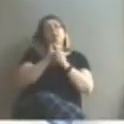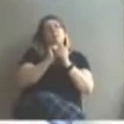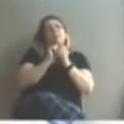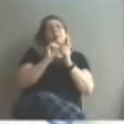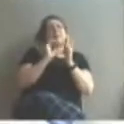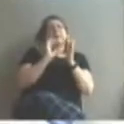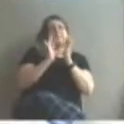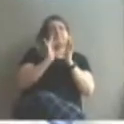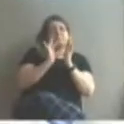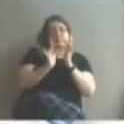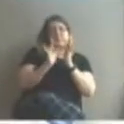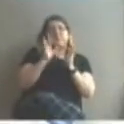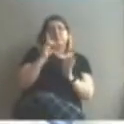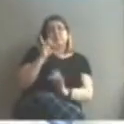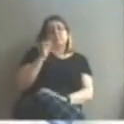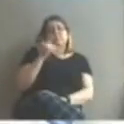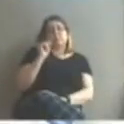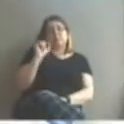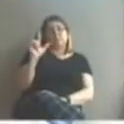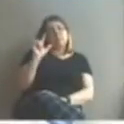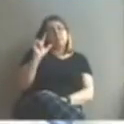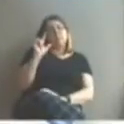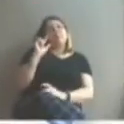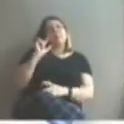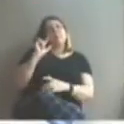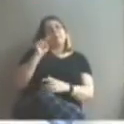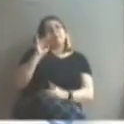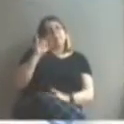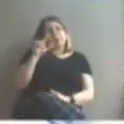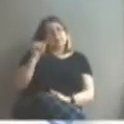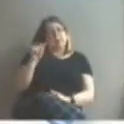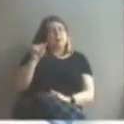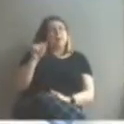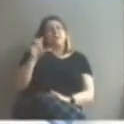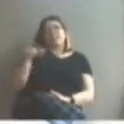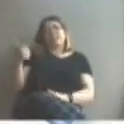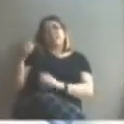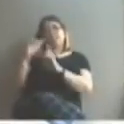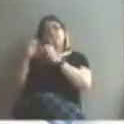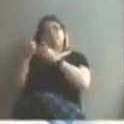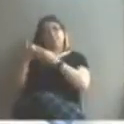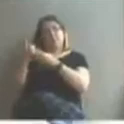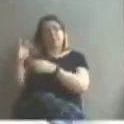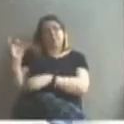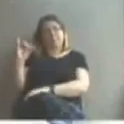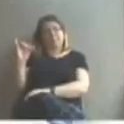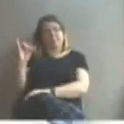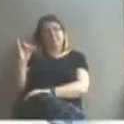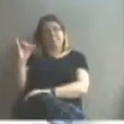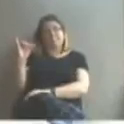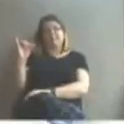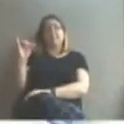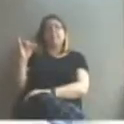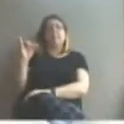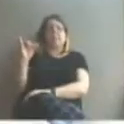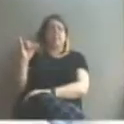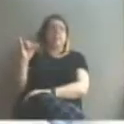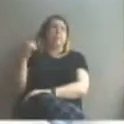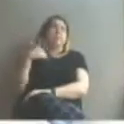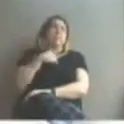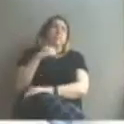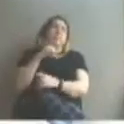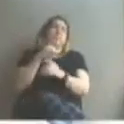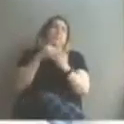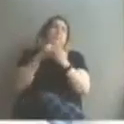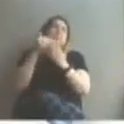digital media, working with the other departments also. But what we often